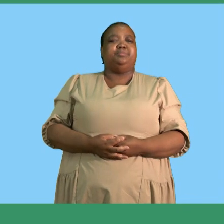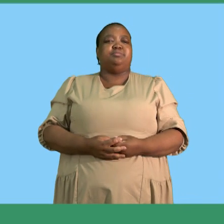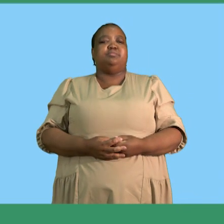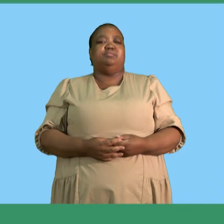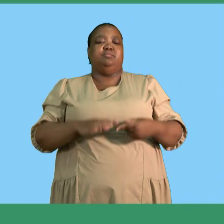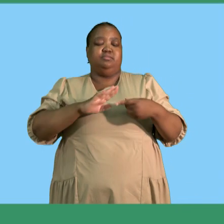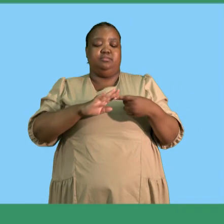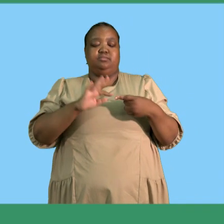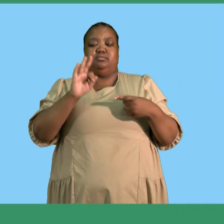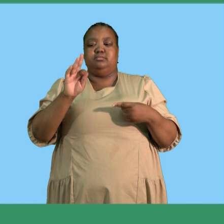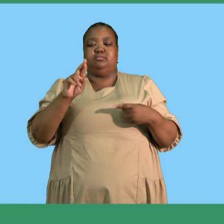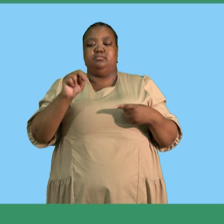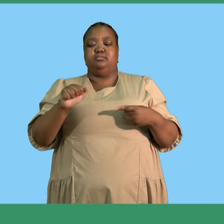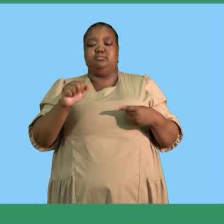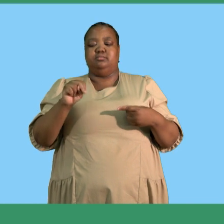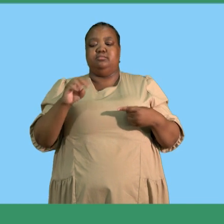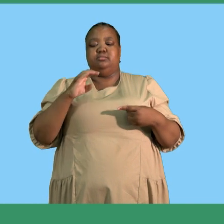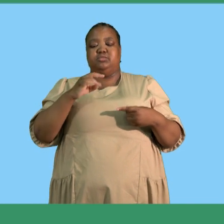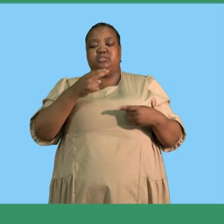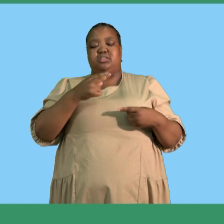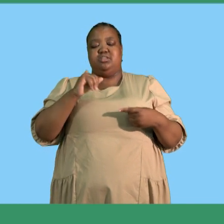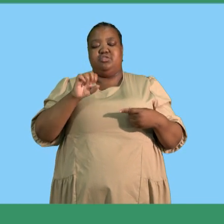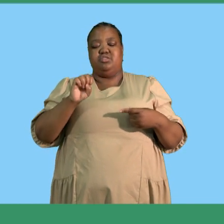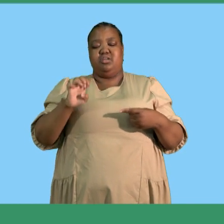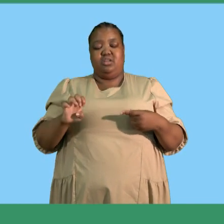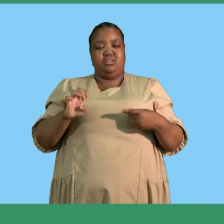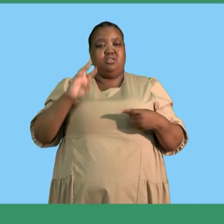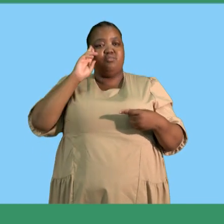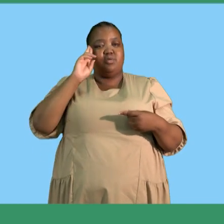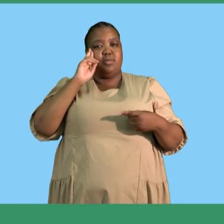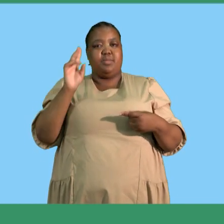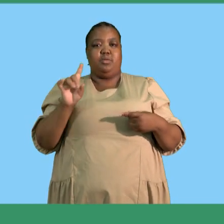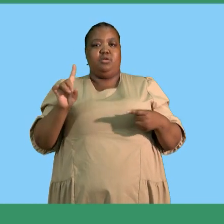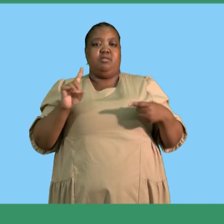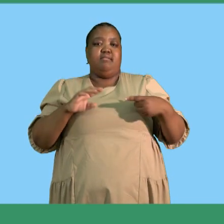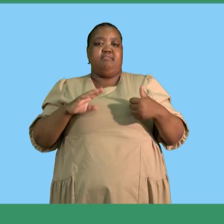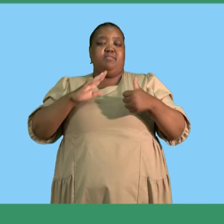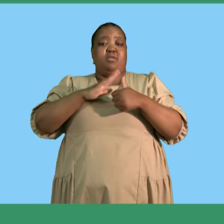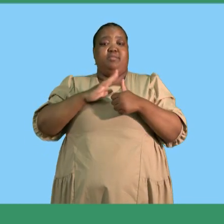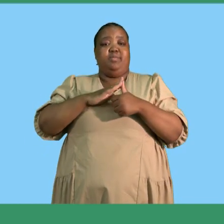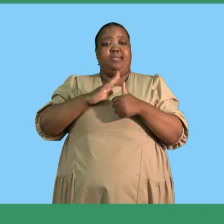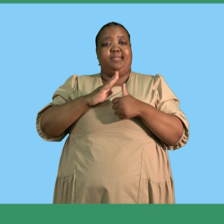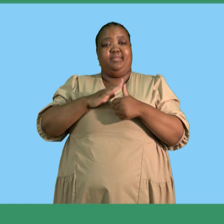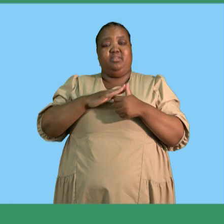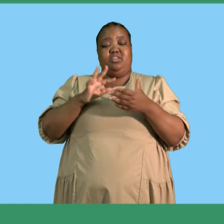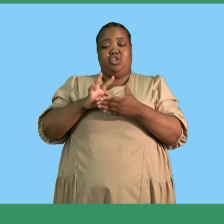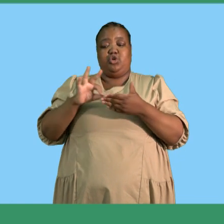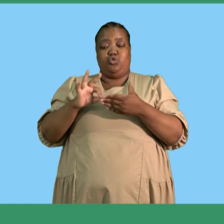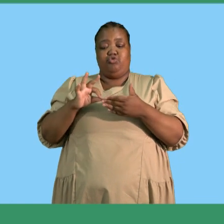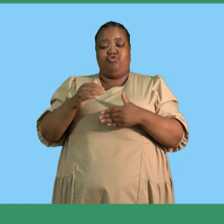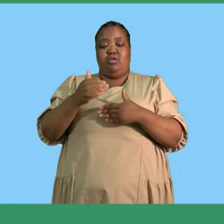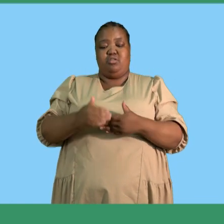that royalties and when they should be paid. So remember that firstly, when we talk